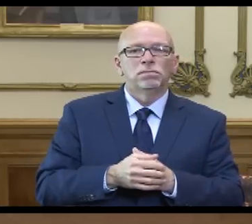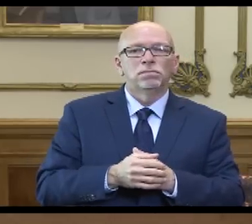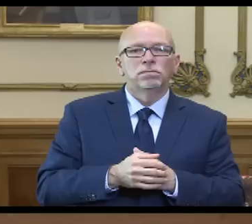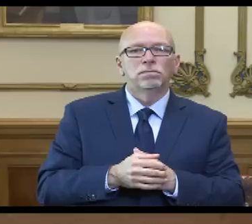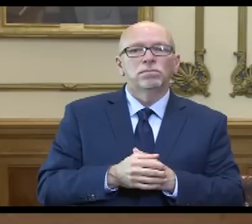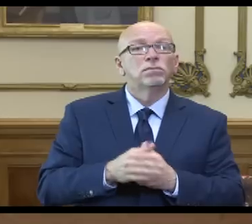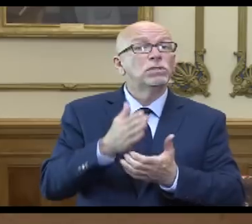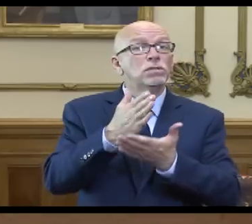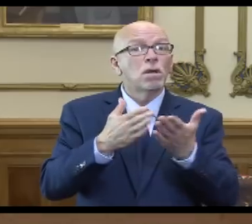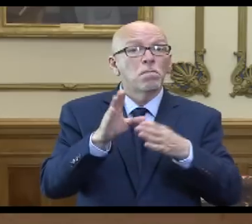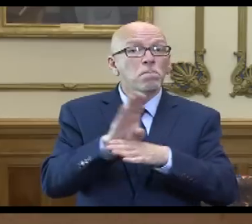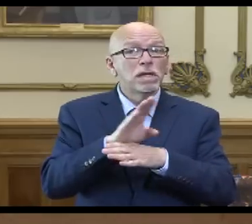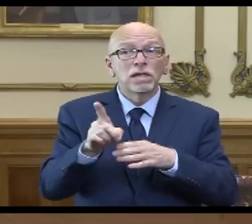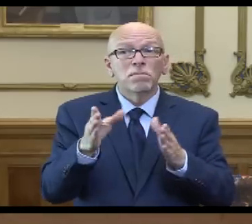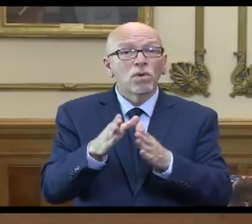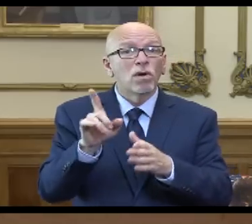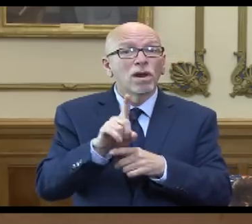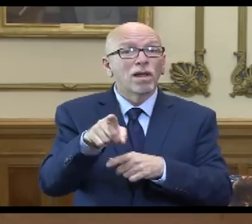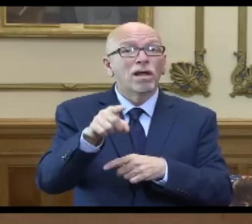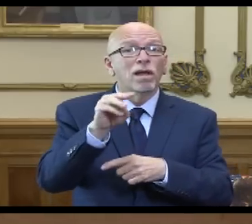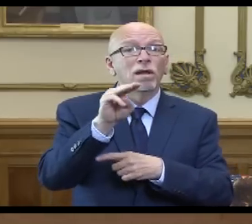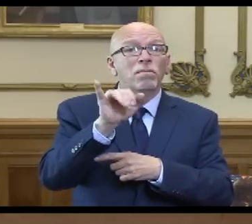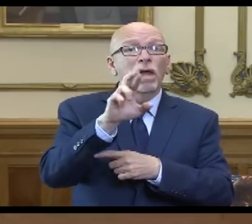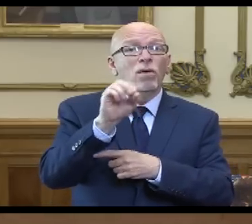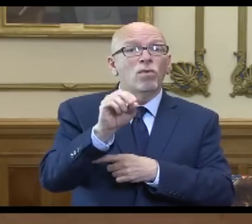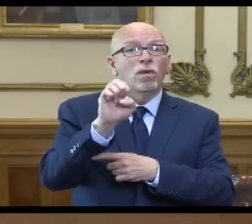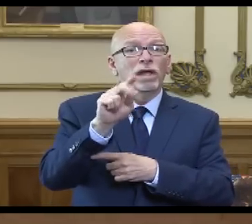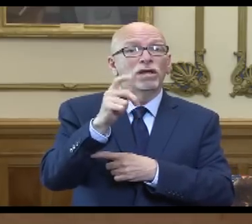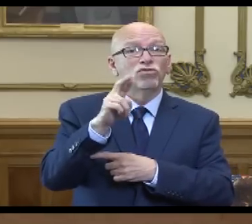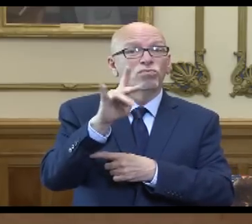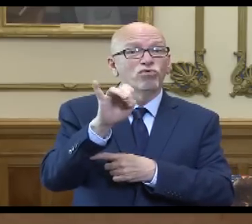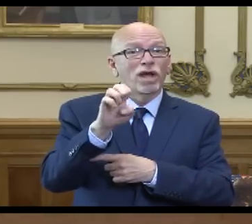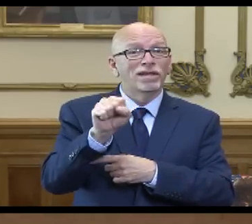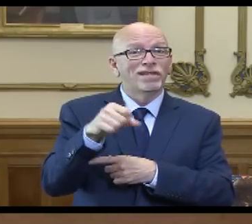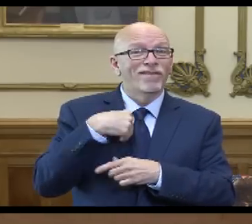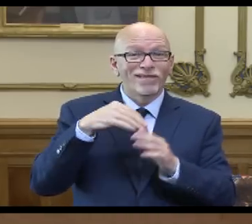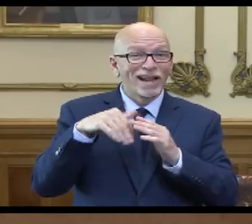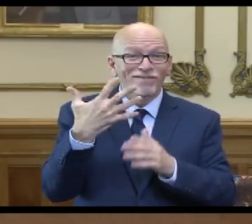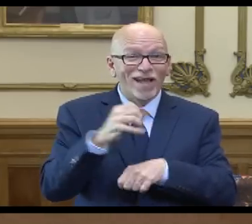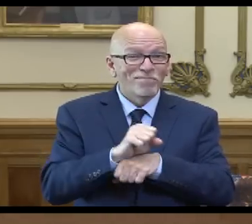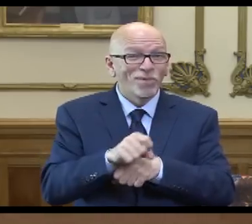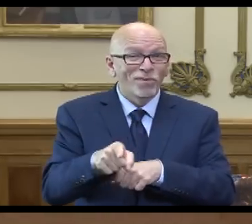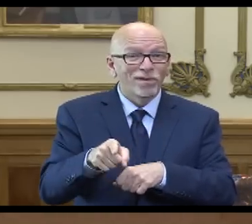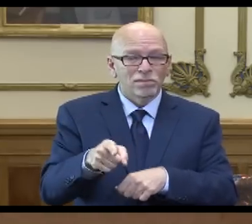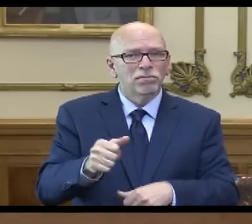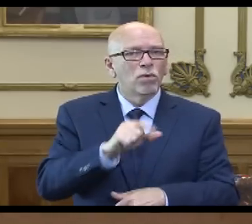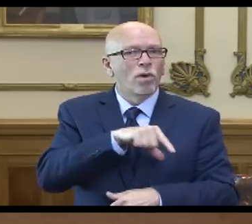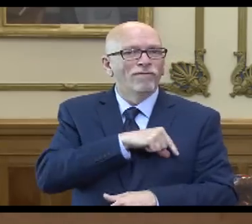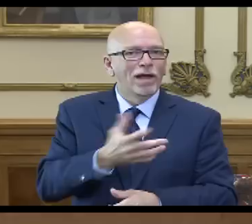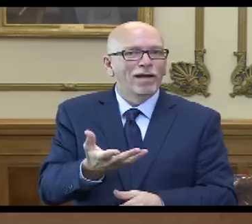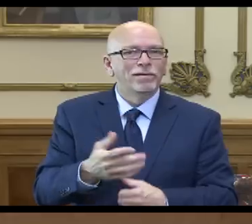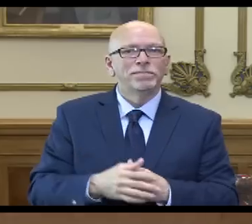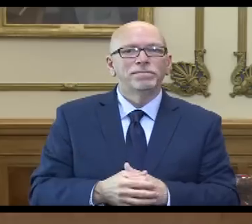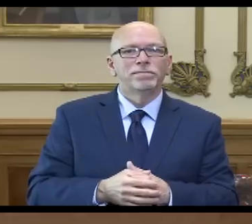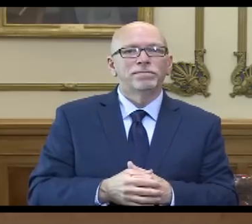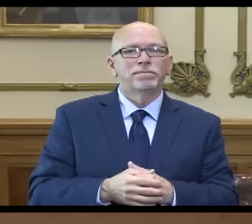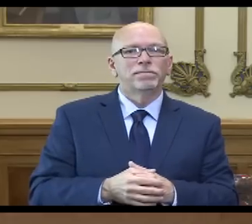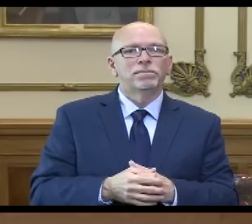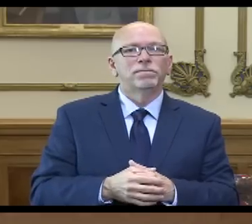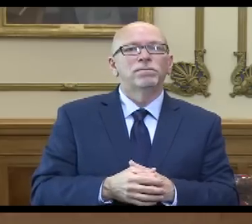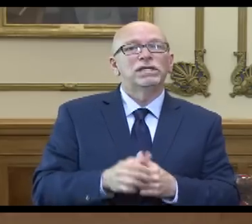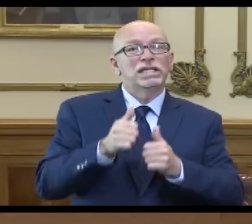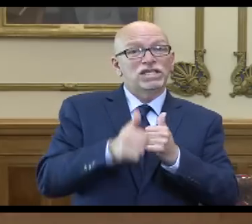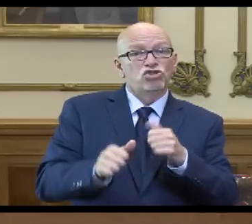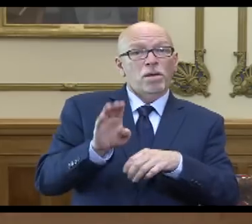even businesses as small as micro enterprises with fewer than 5 employees could qualify.